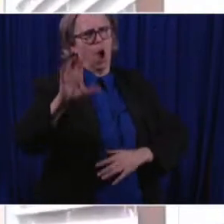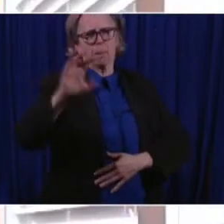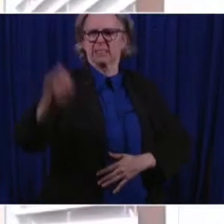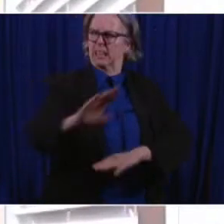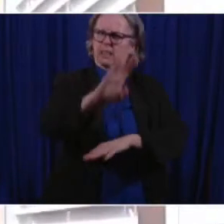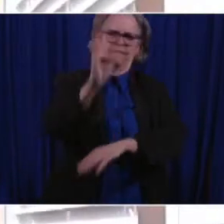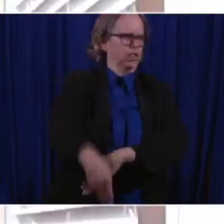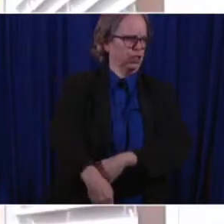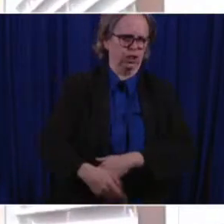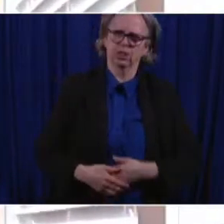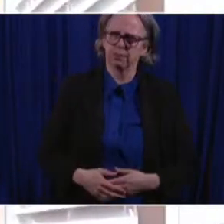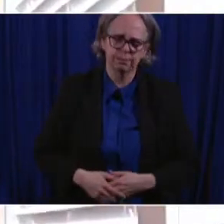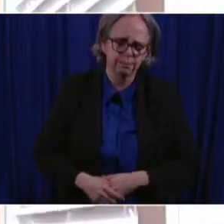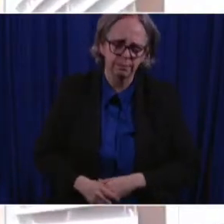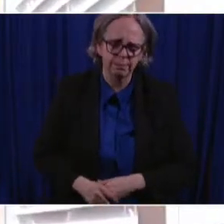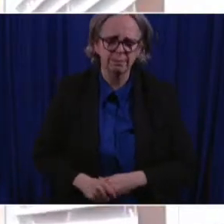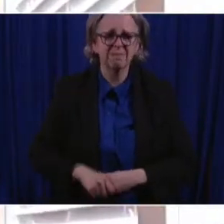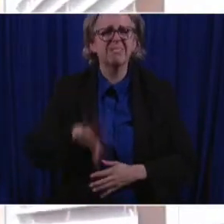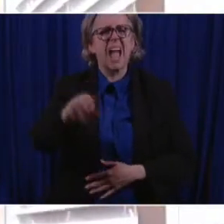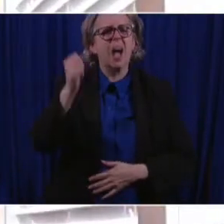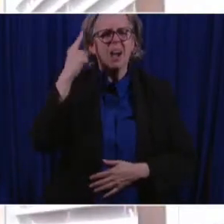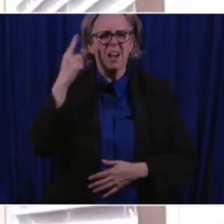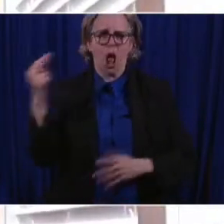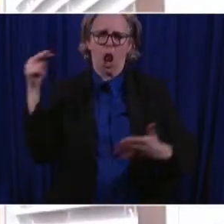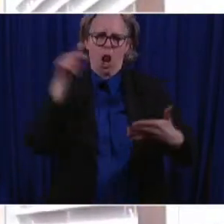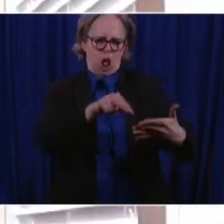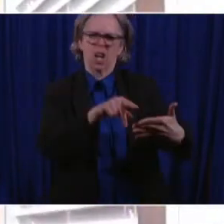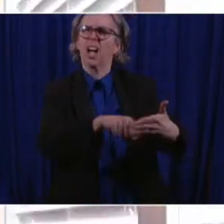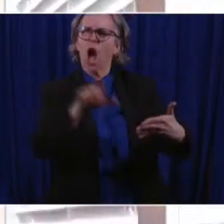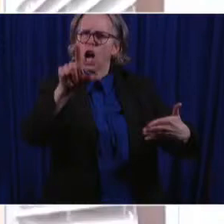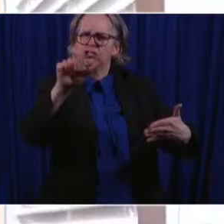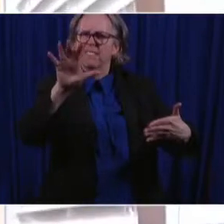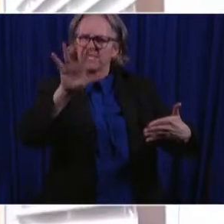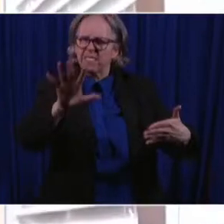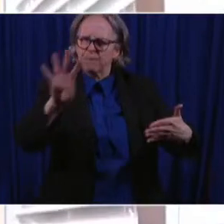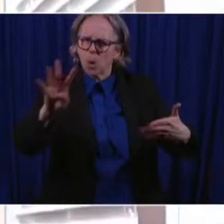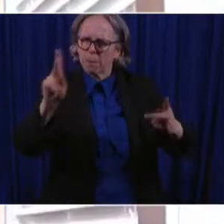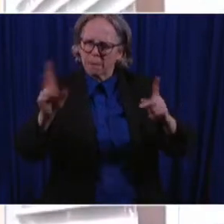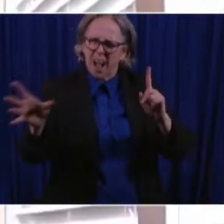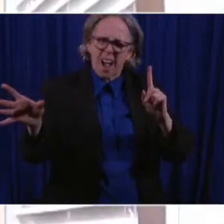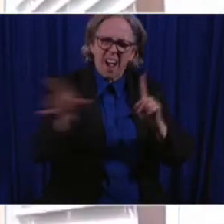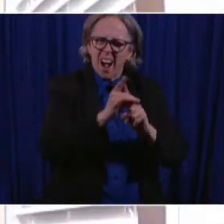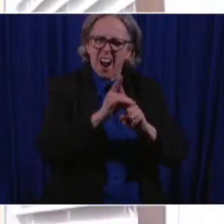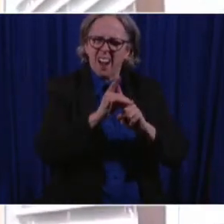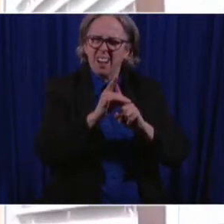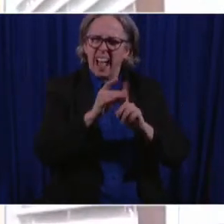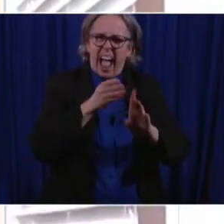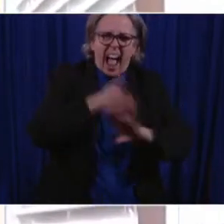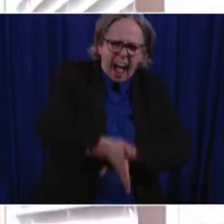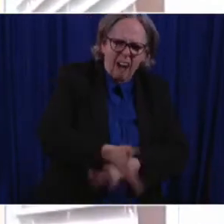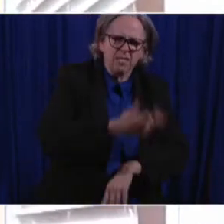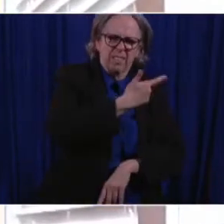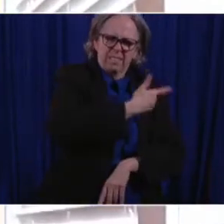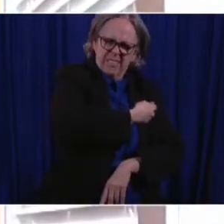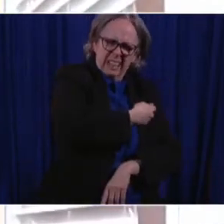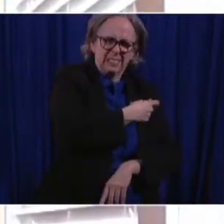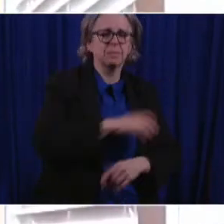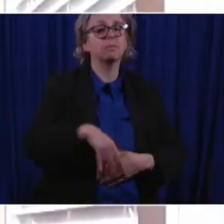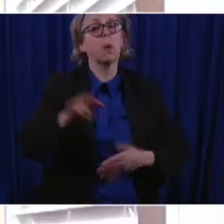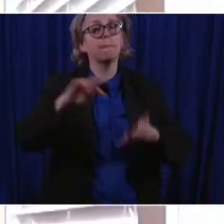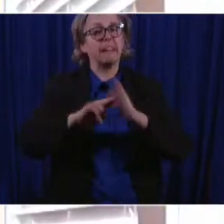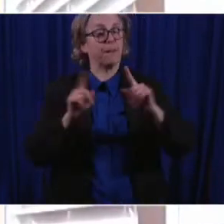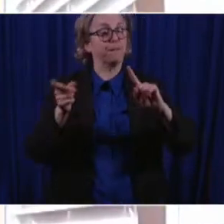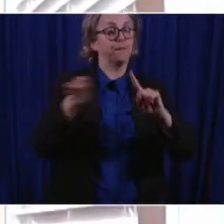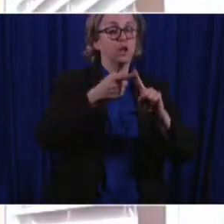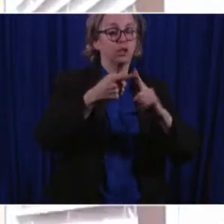could be a simple matter of, you know, we recognize it takes 4 to 6 weeks from the first vaccine until a person is